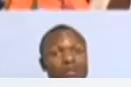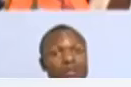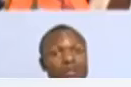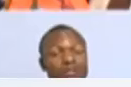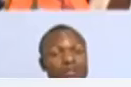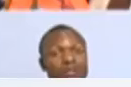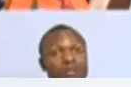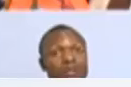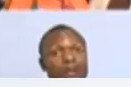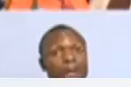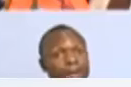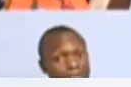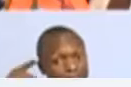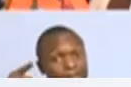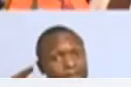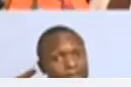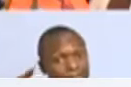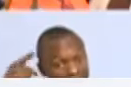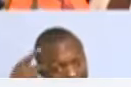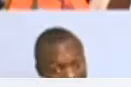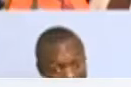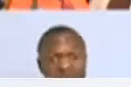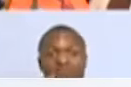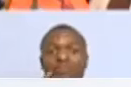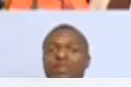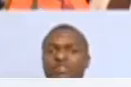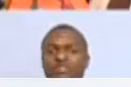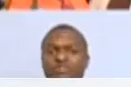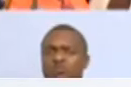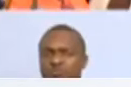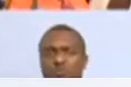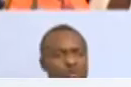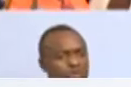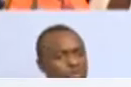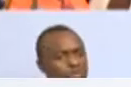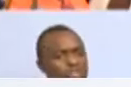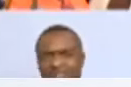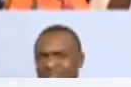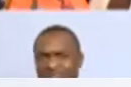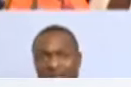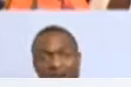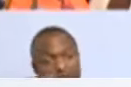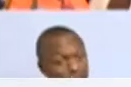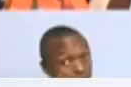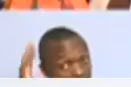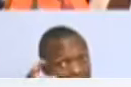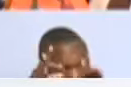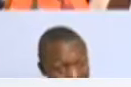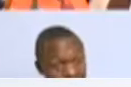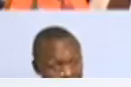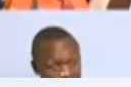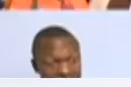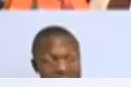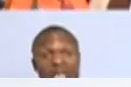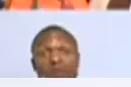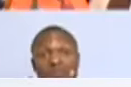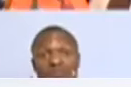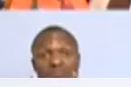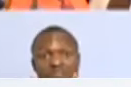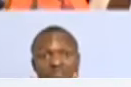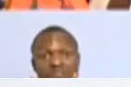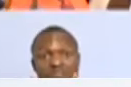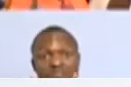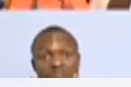the politics protected you. We shouldn't do those things going forward. But when you see a crime being committed,